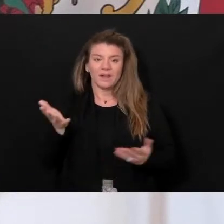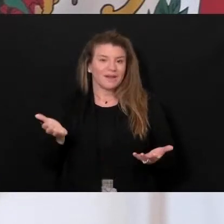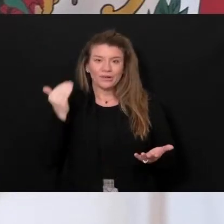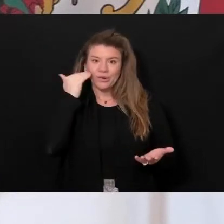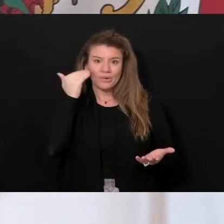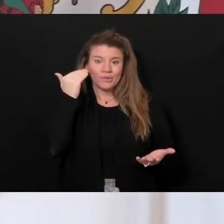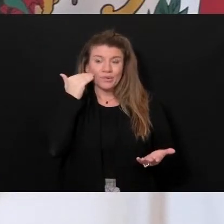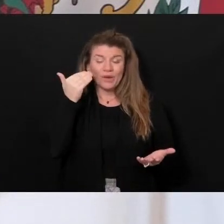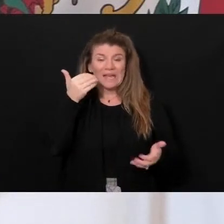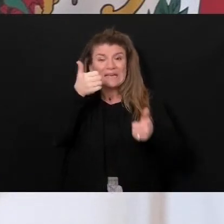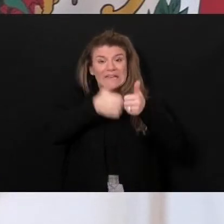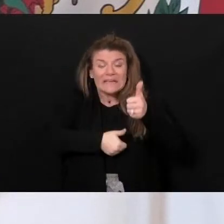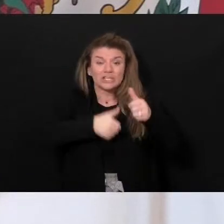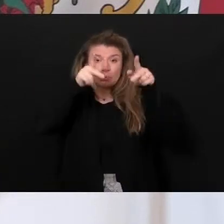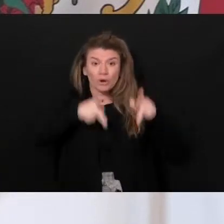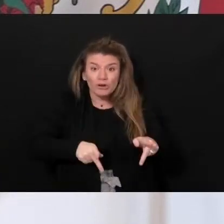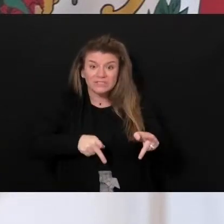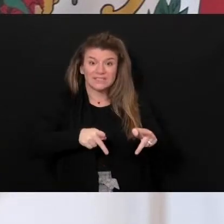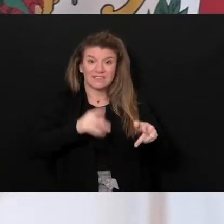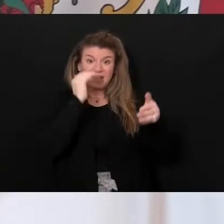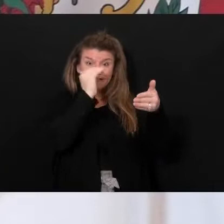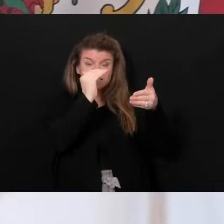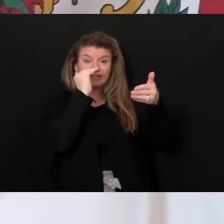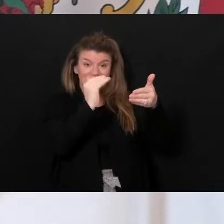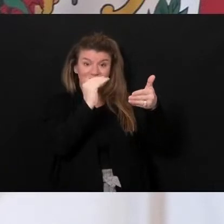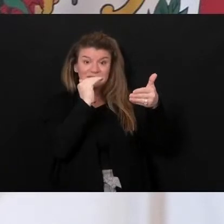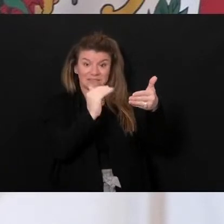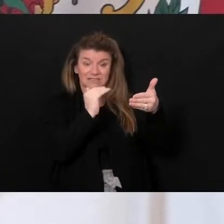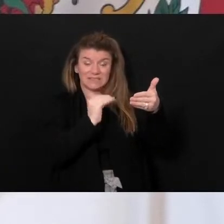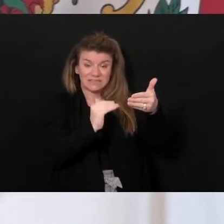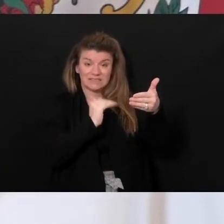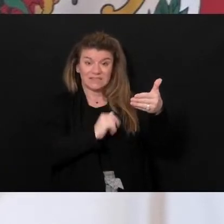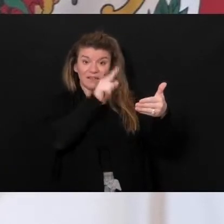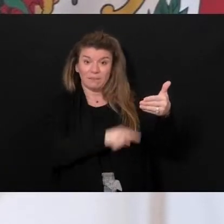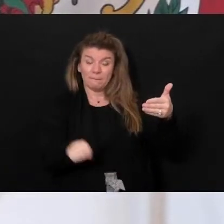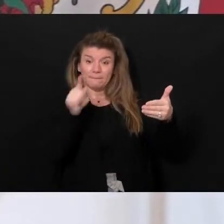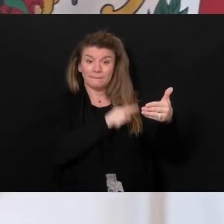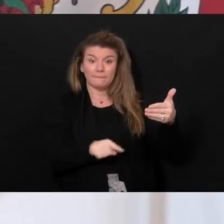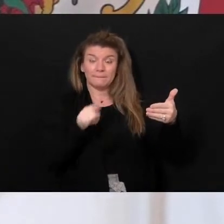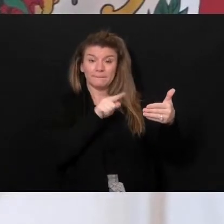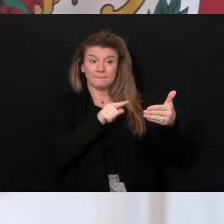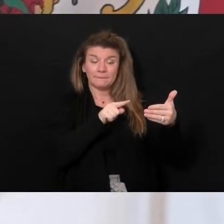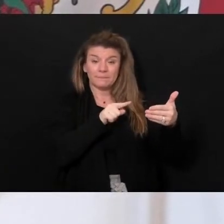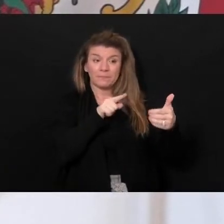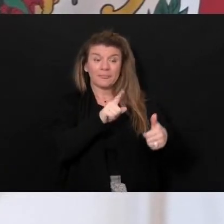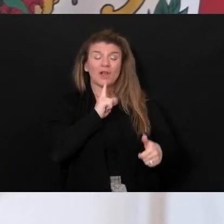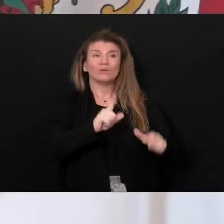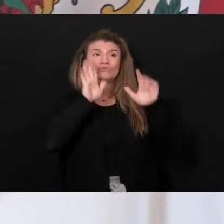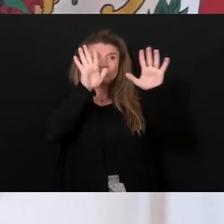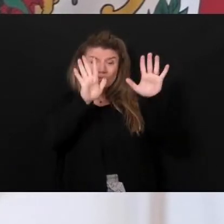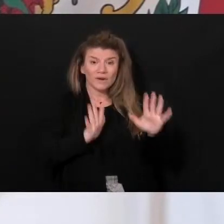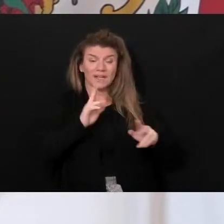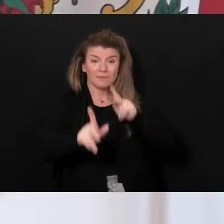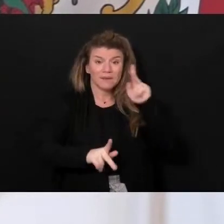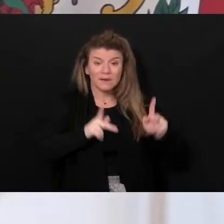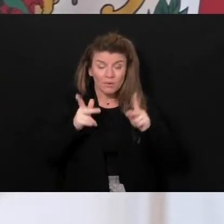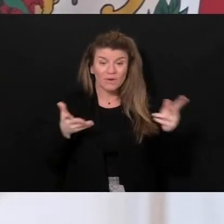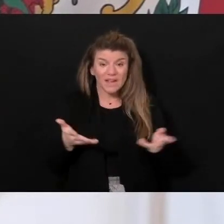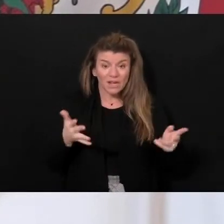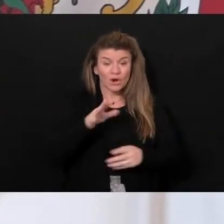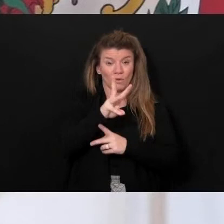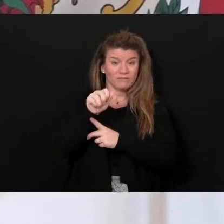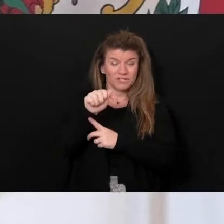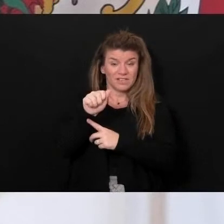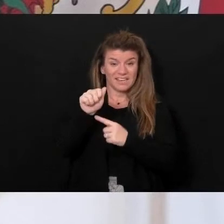Each and every one of those great West Virginians have